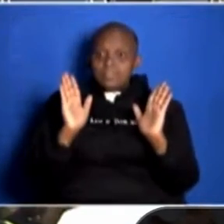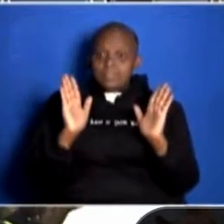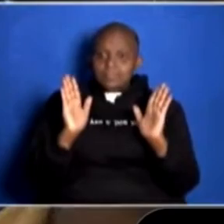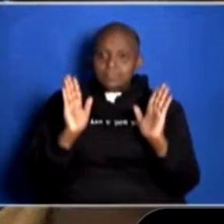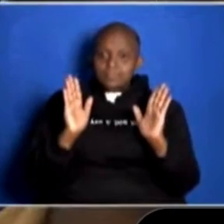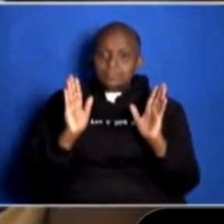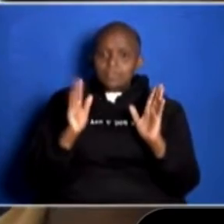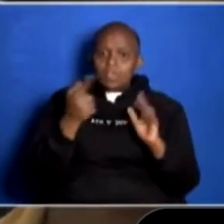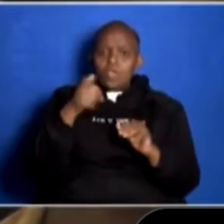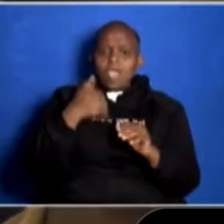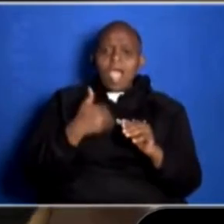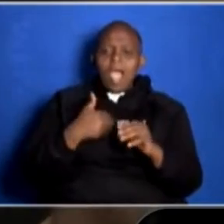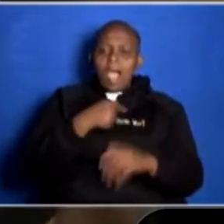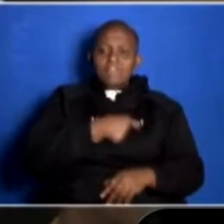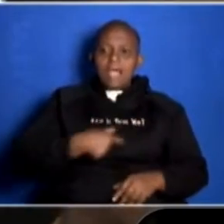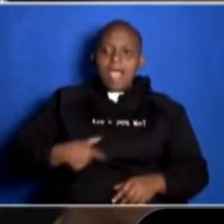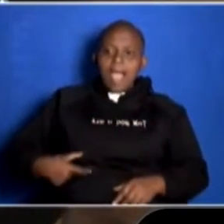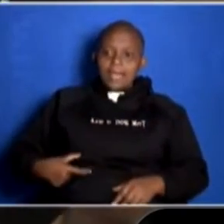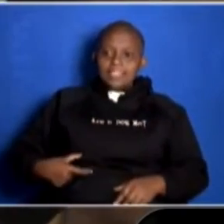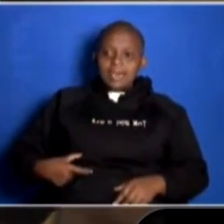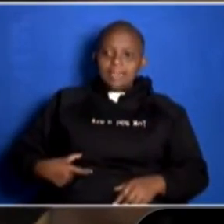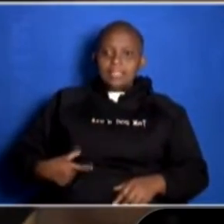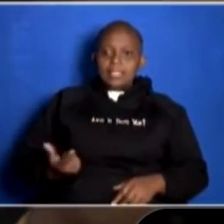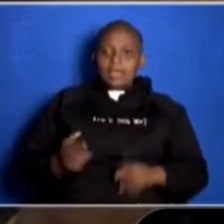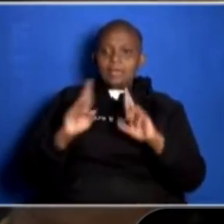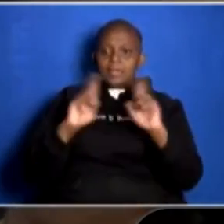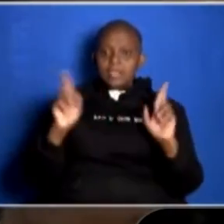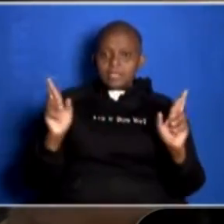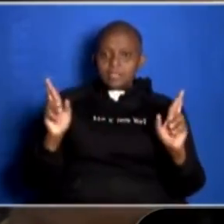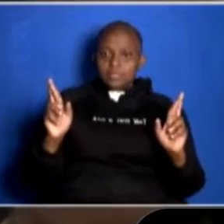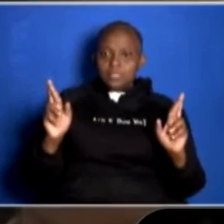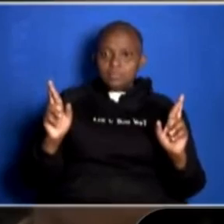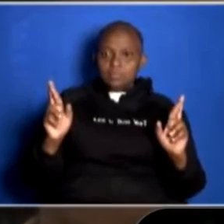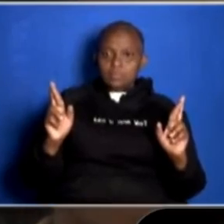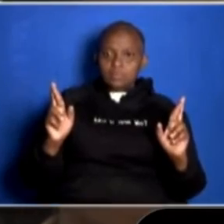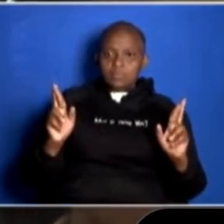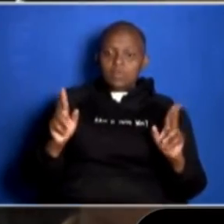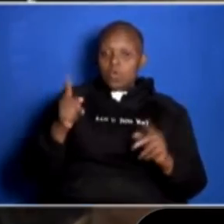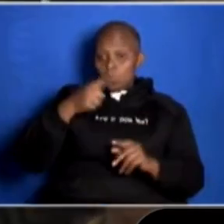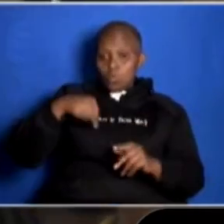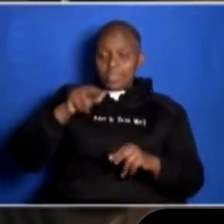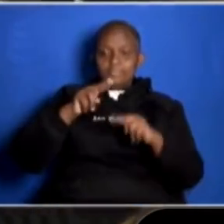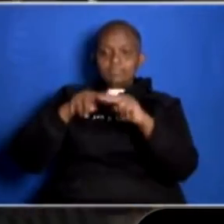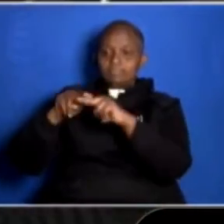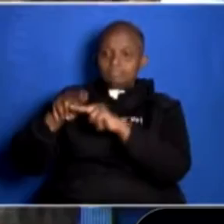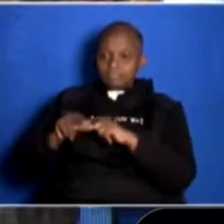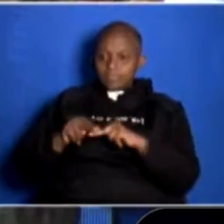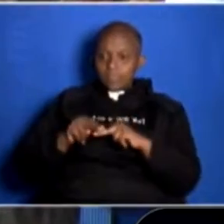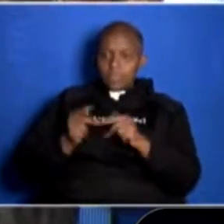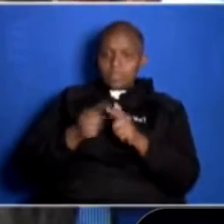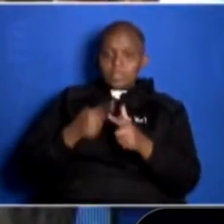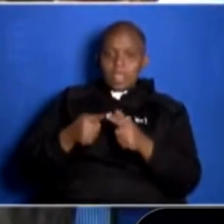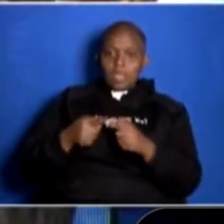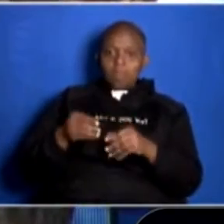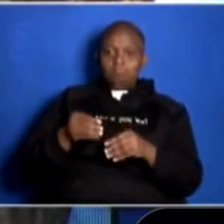We have ushers ready to go through us. We will sit down and we are going to give.